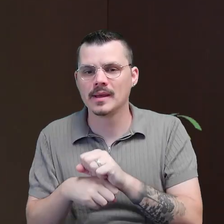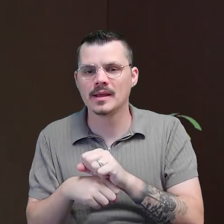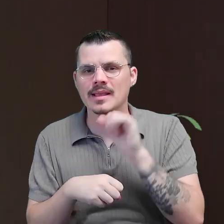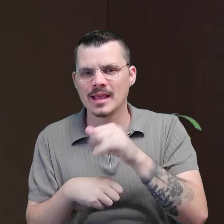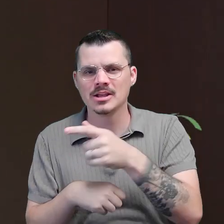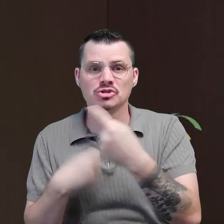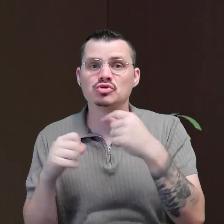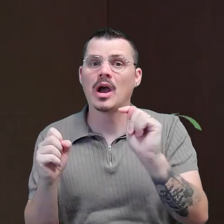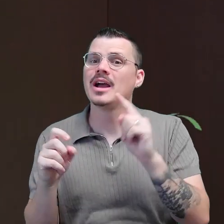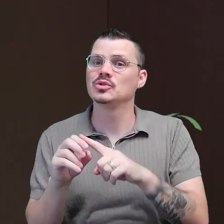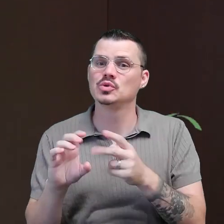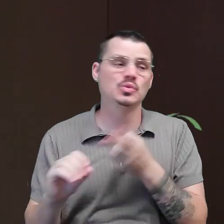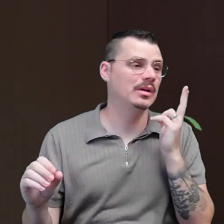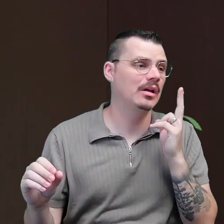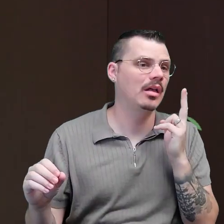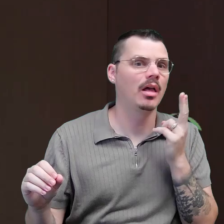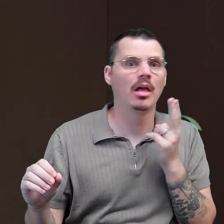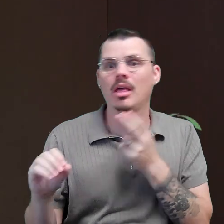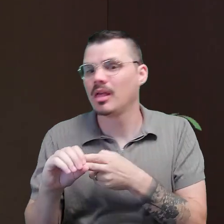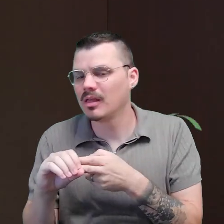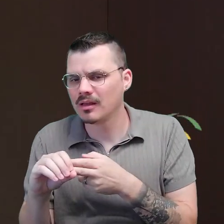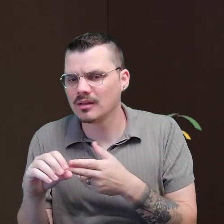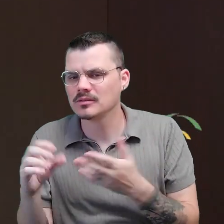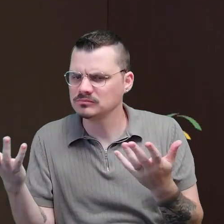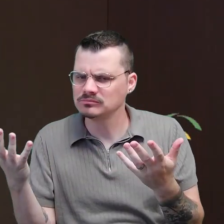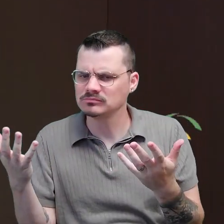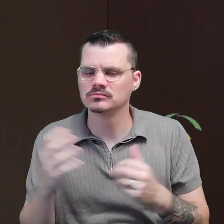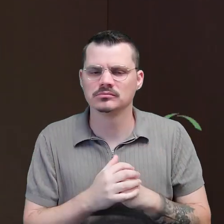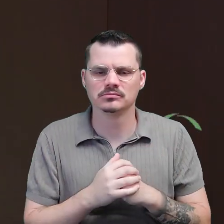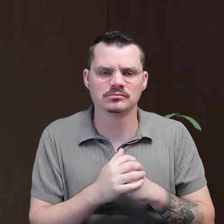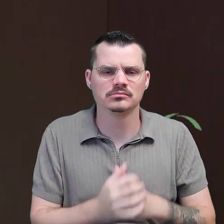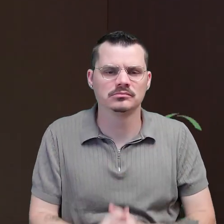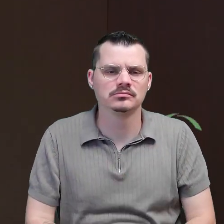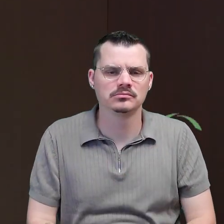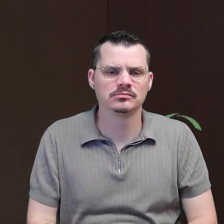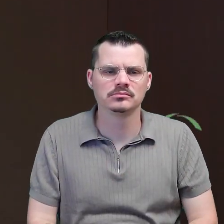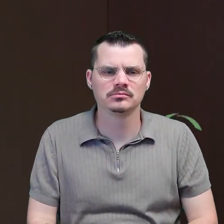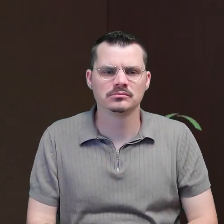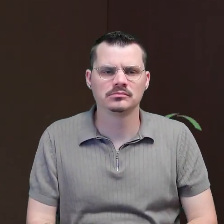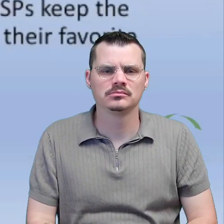that they really wanted to get rid of.